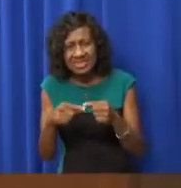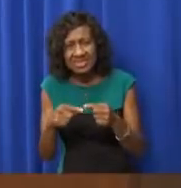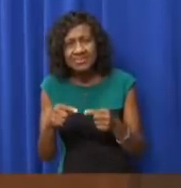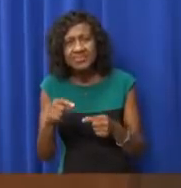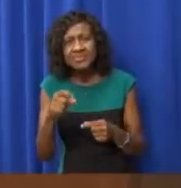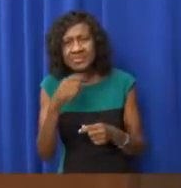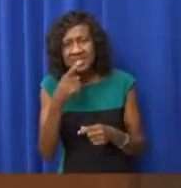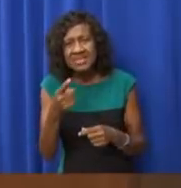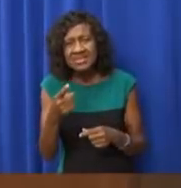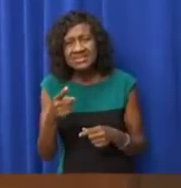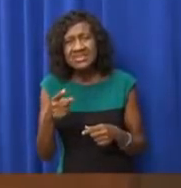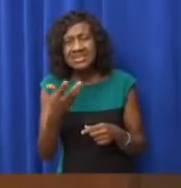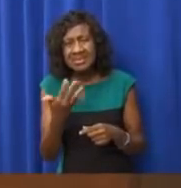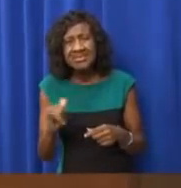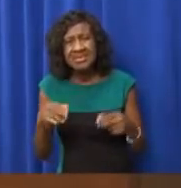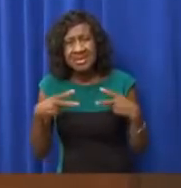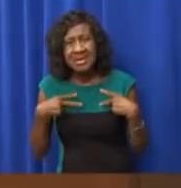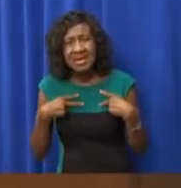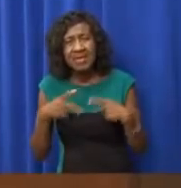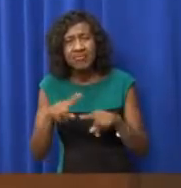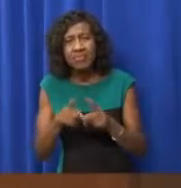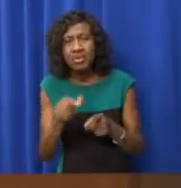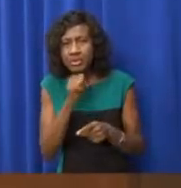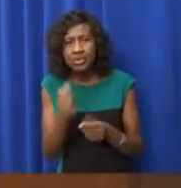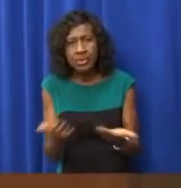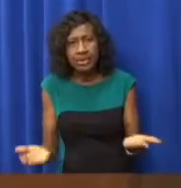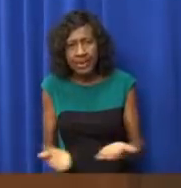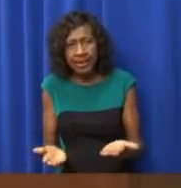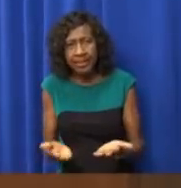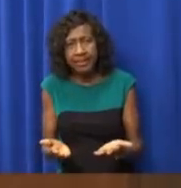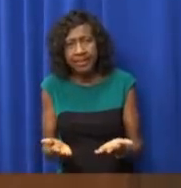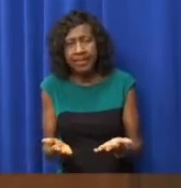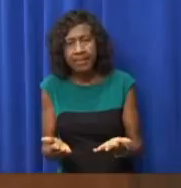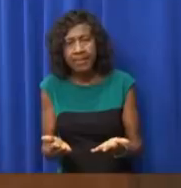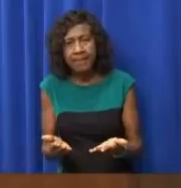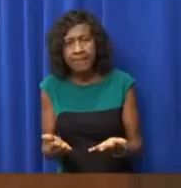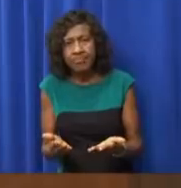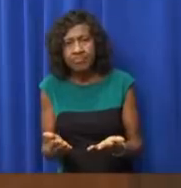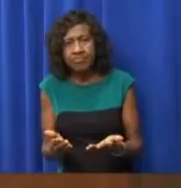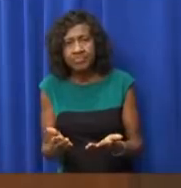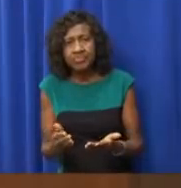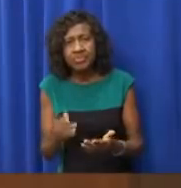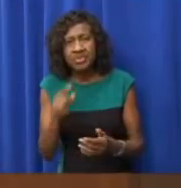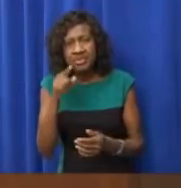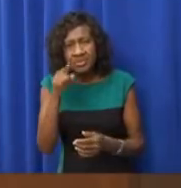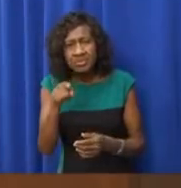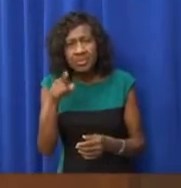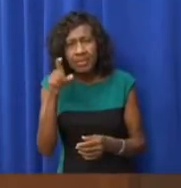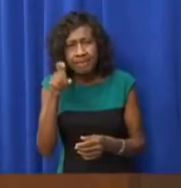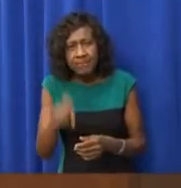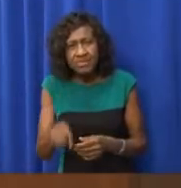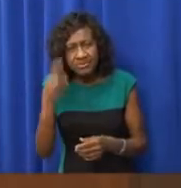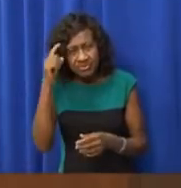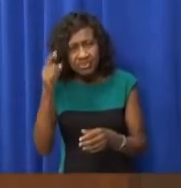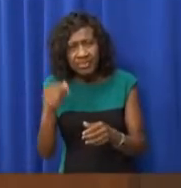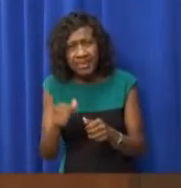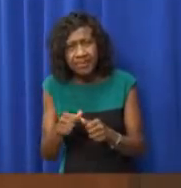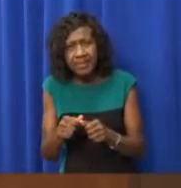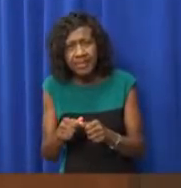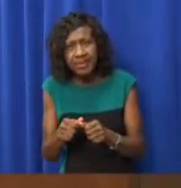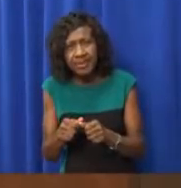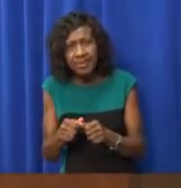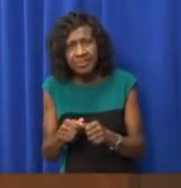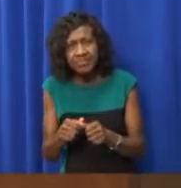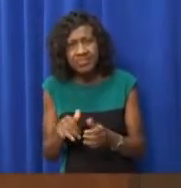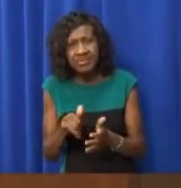here to hand, Wendy, but okay, cool. It's readily available. You need to bear in mind that it's not a